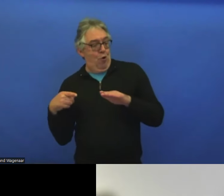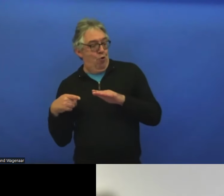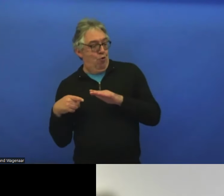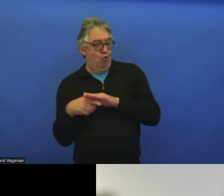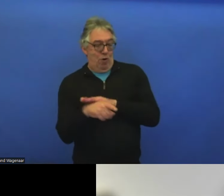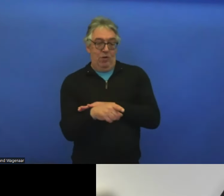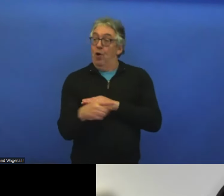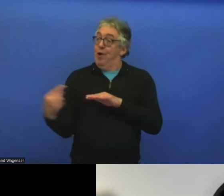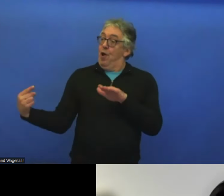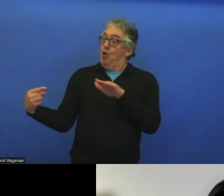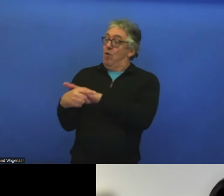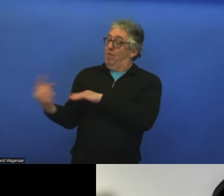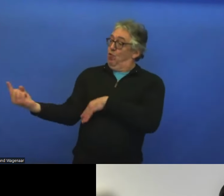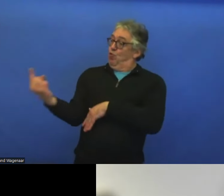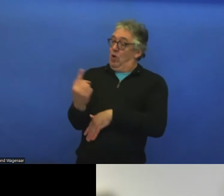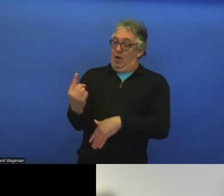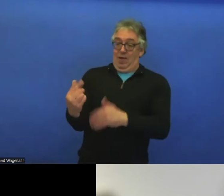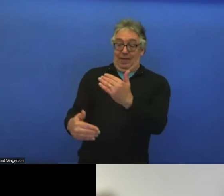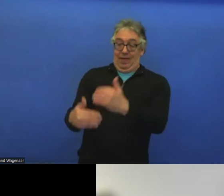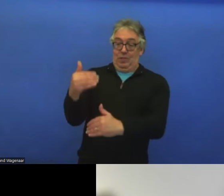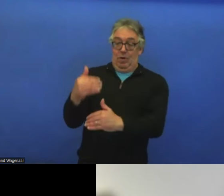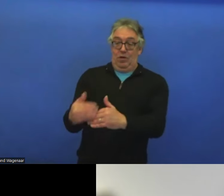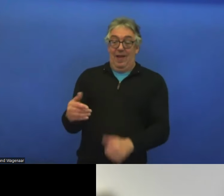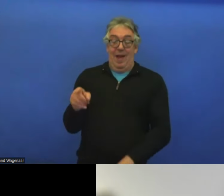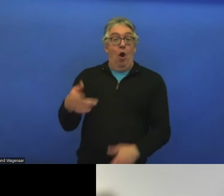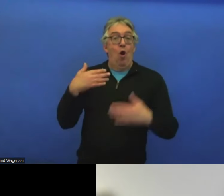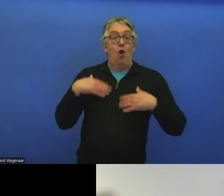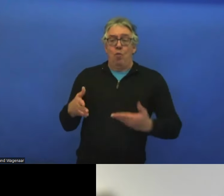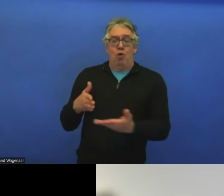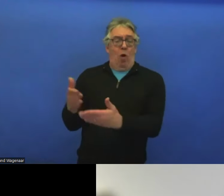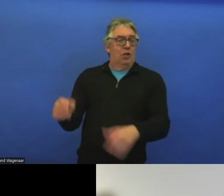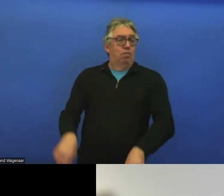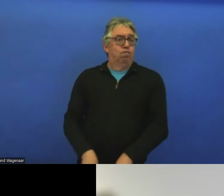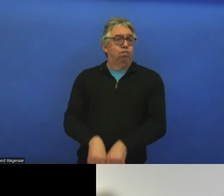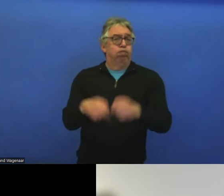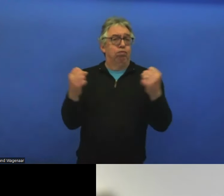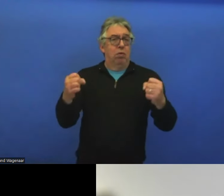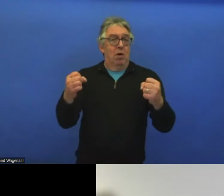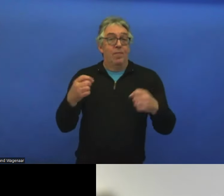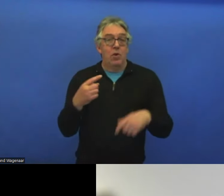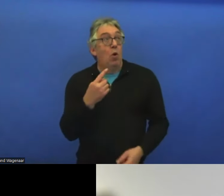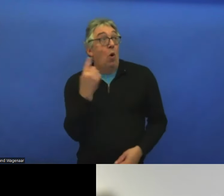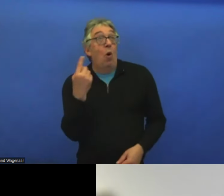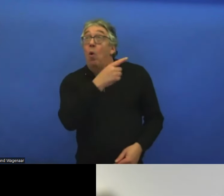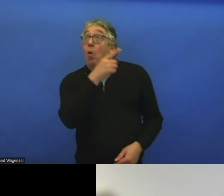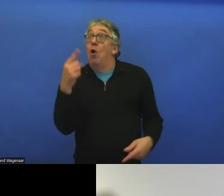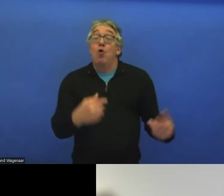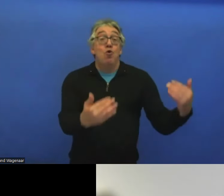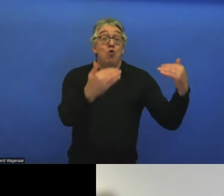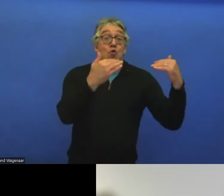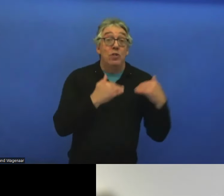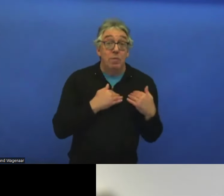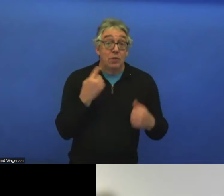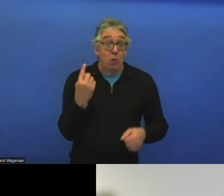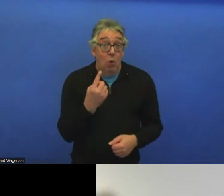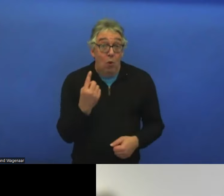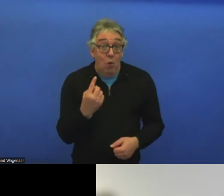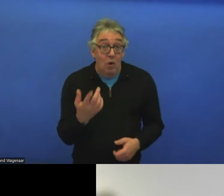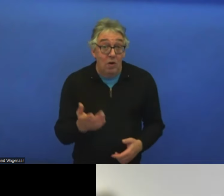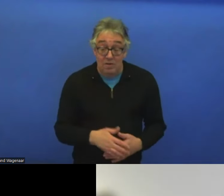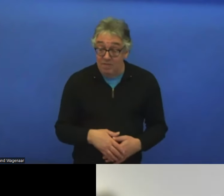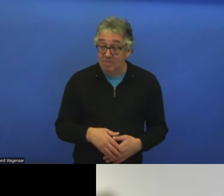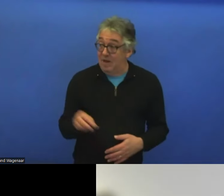with disabilities, and who would be accountable. Maybe Mathilde, would you give a try on that answer as well?